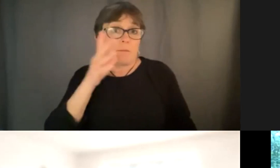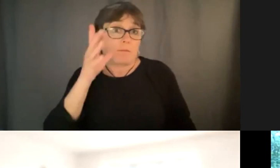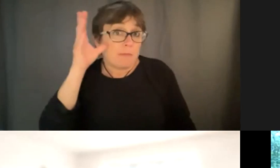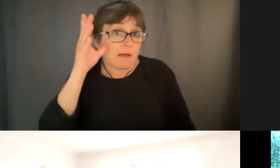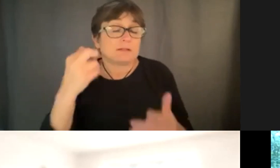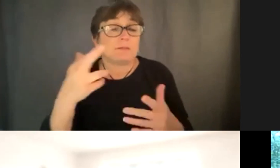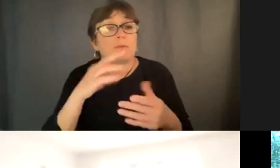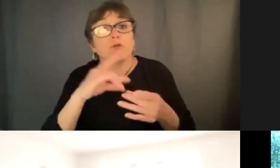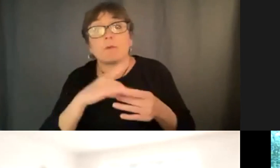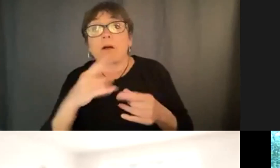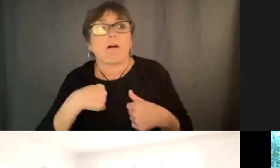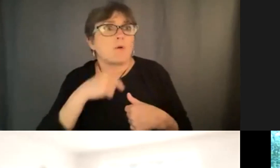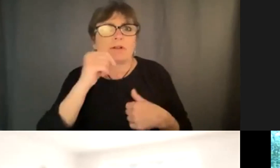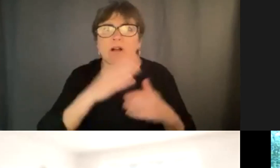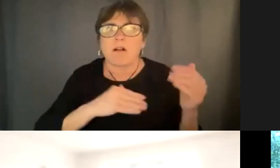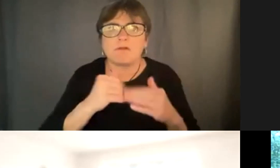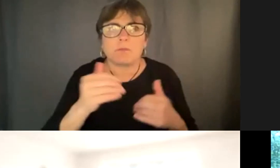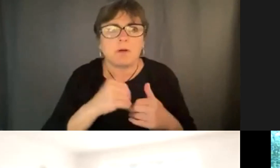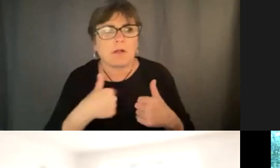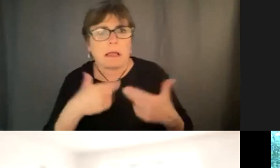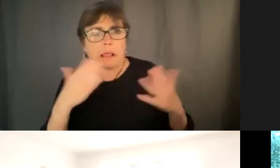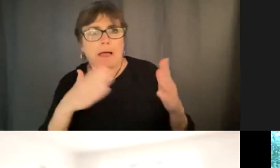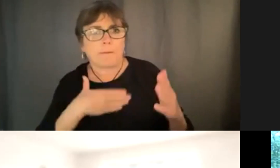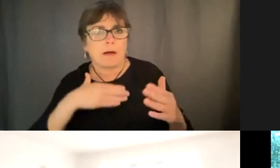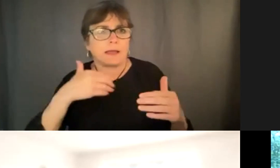be involved in X program or do this,